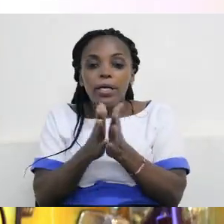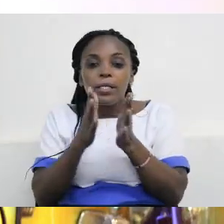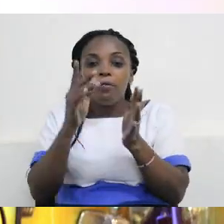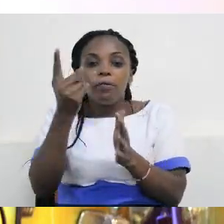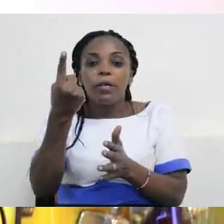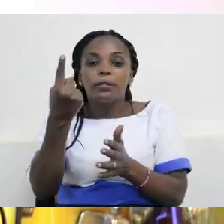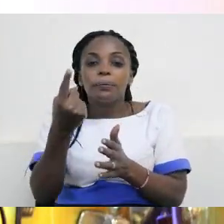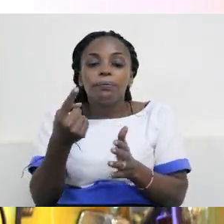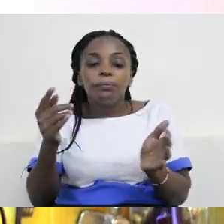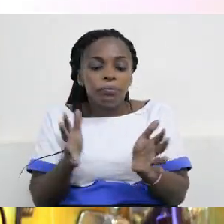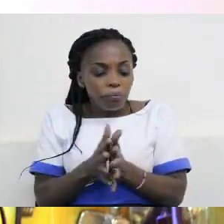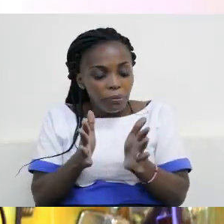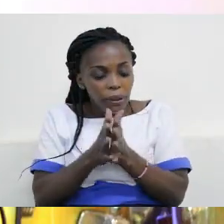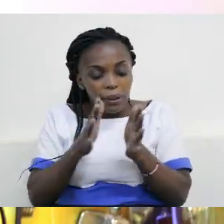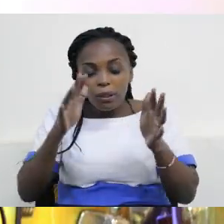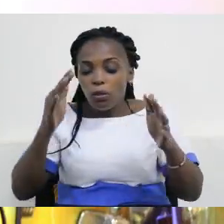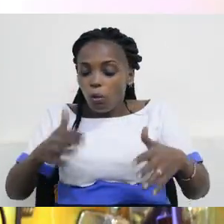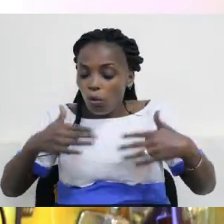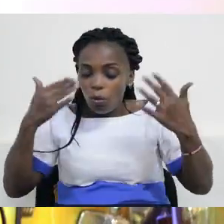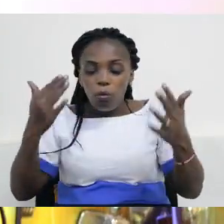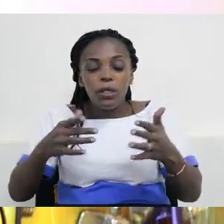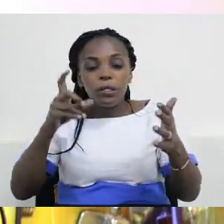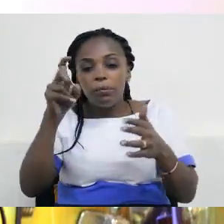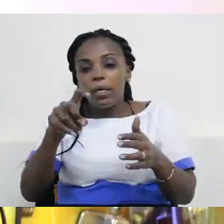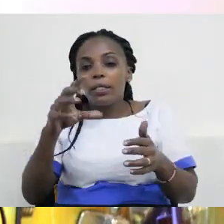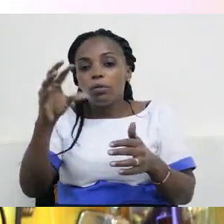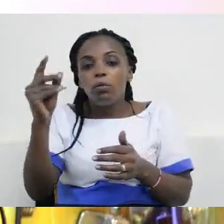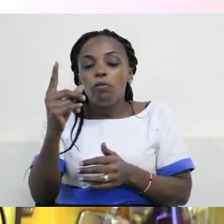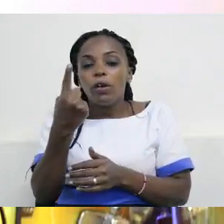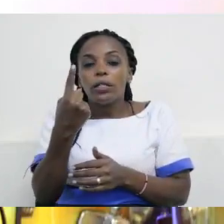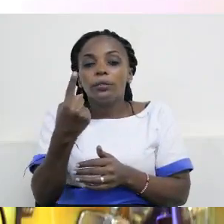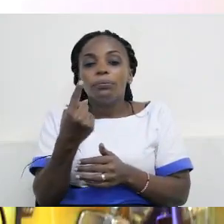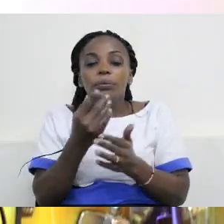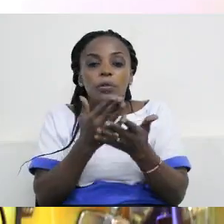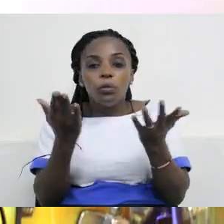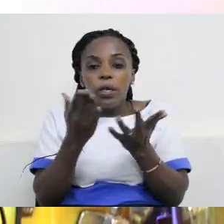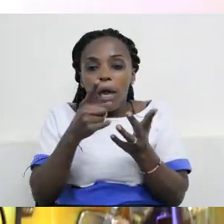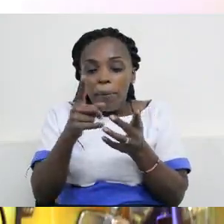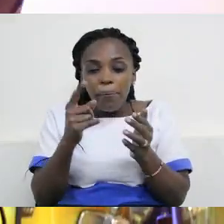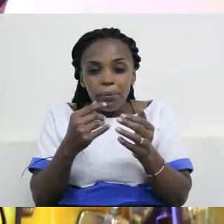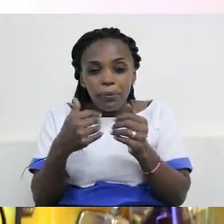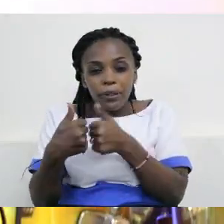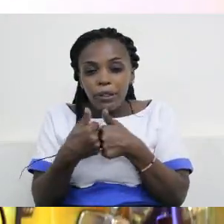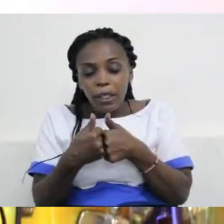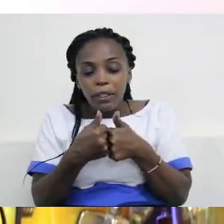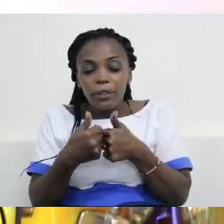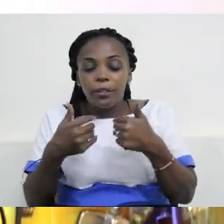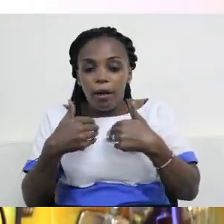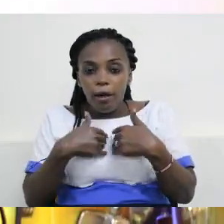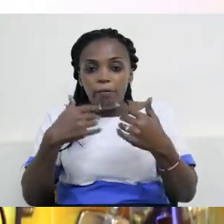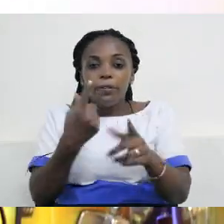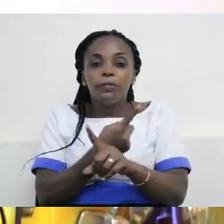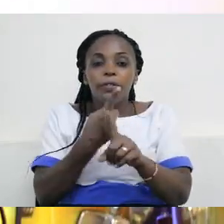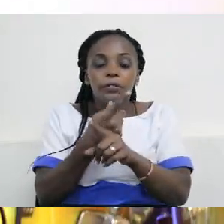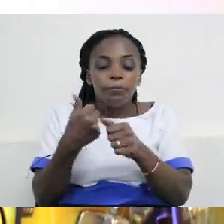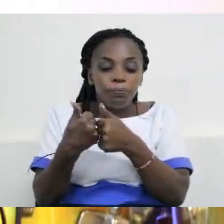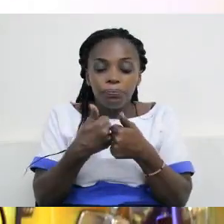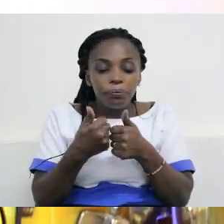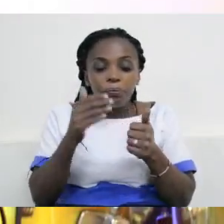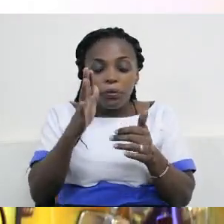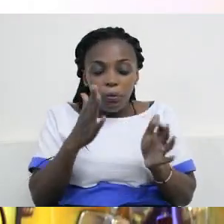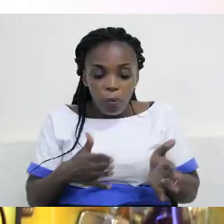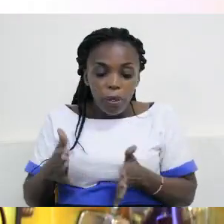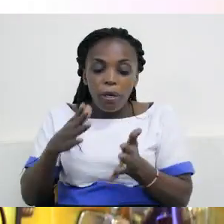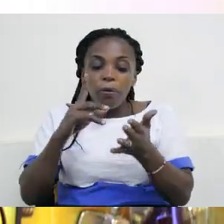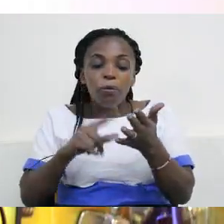rise. Praise should always go first. Whatever challenge you are facing or difficulty that is coming into your way,